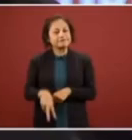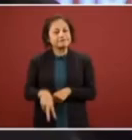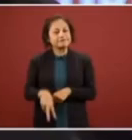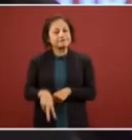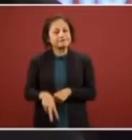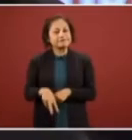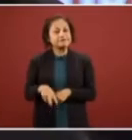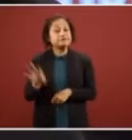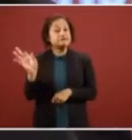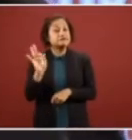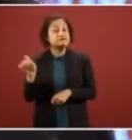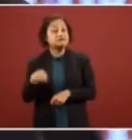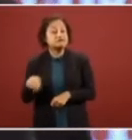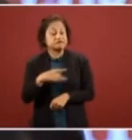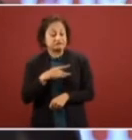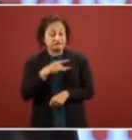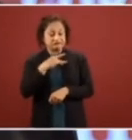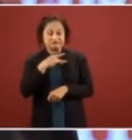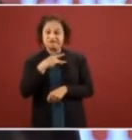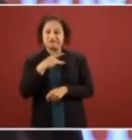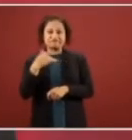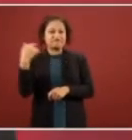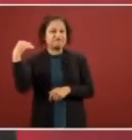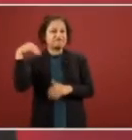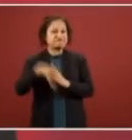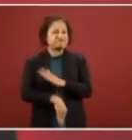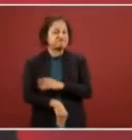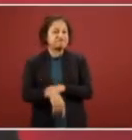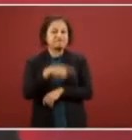beaten. Moralmente. Morally.